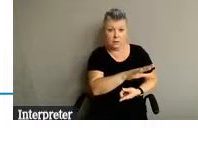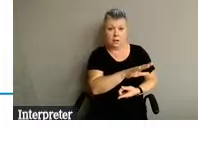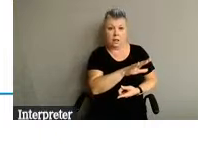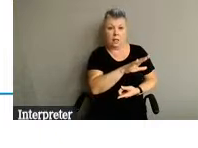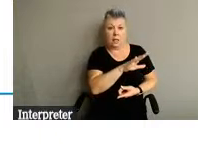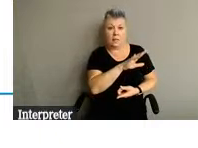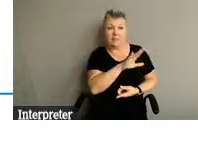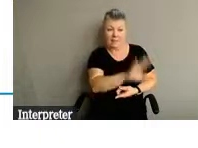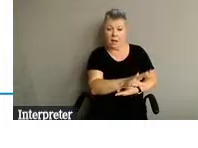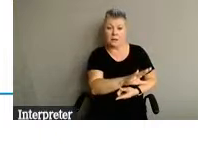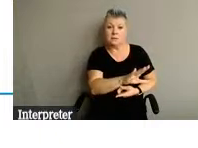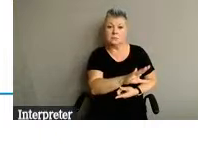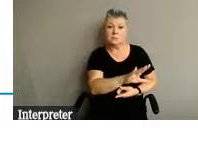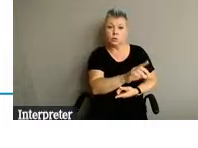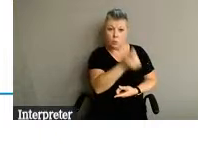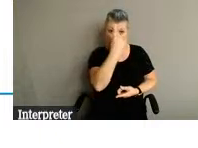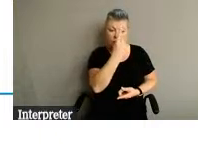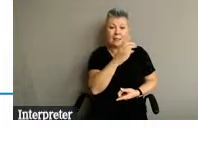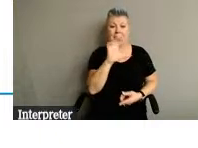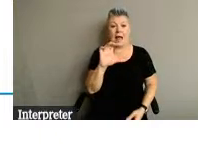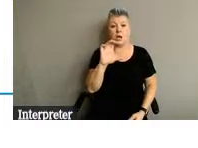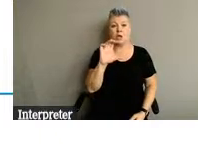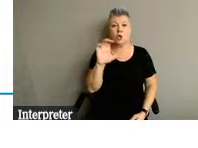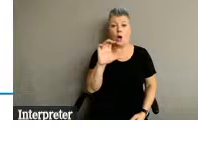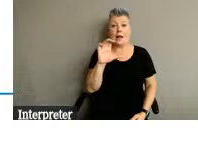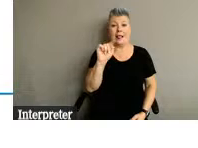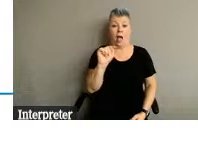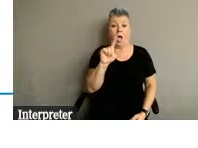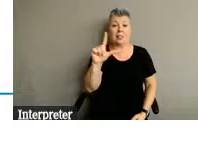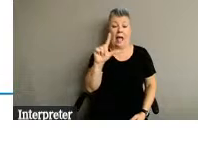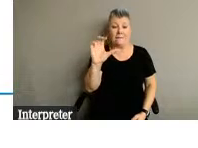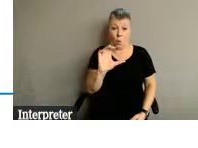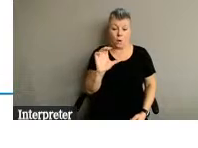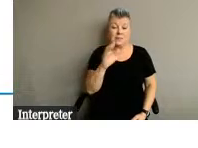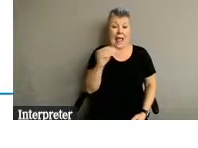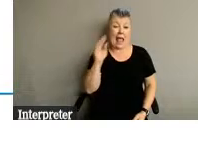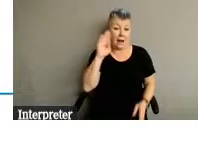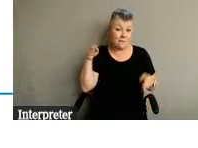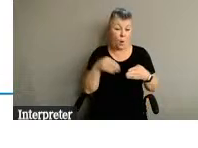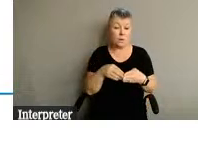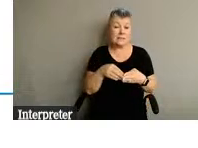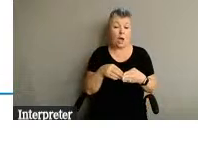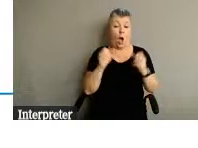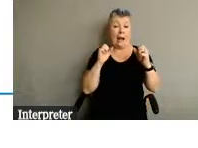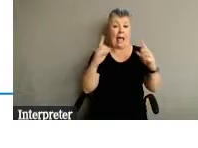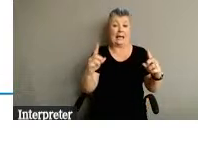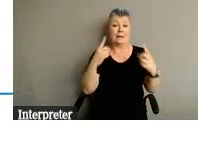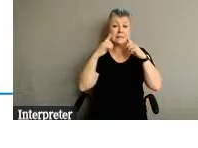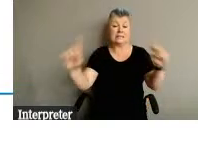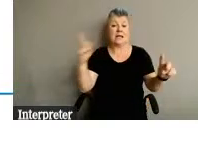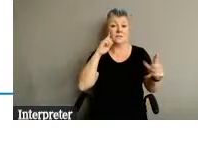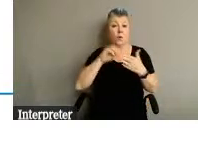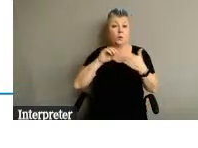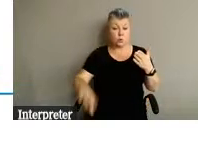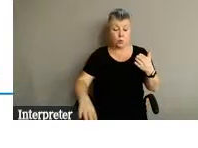district colleagues to understand the Chart and the Life, as well as focusing on academic success of students with